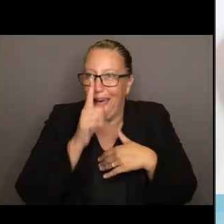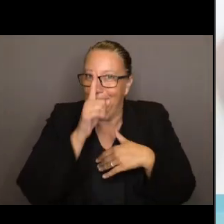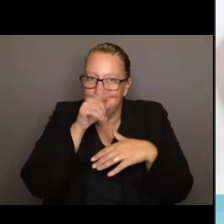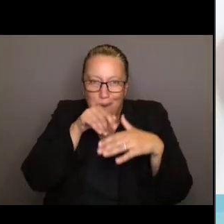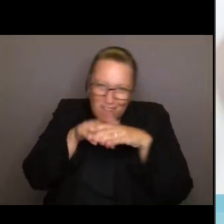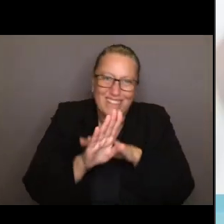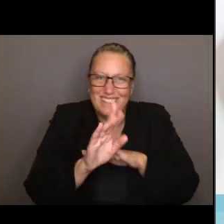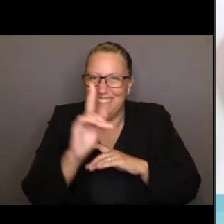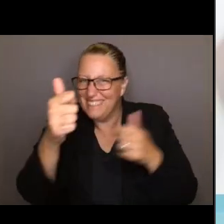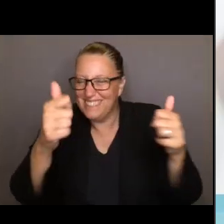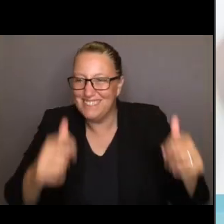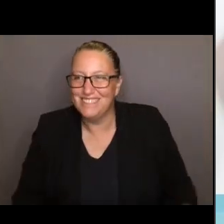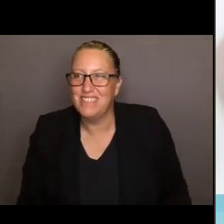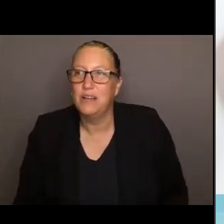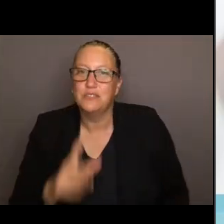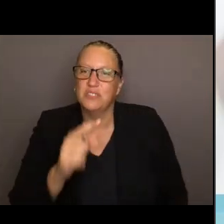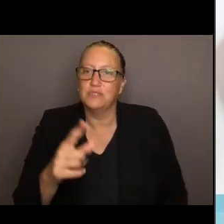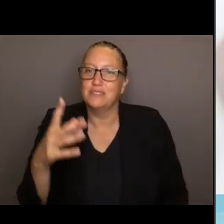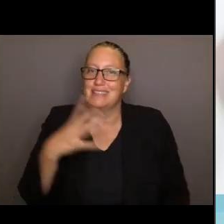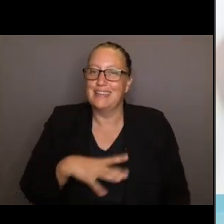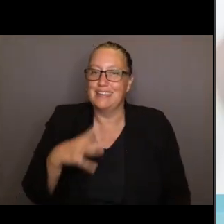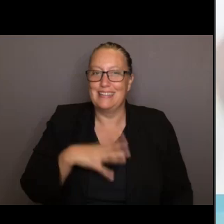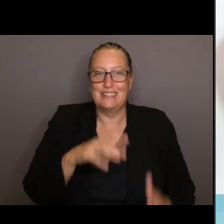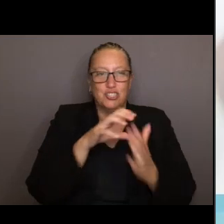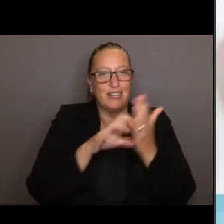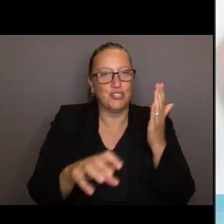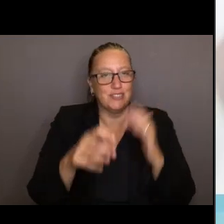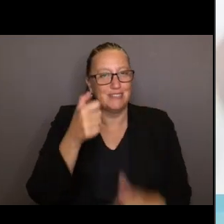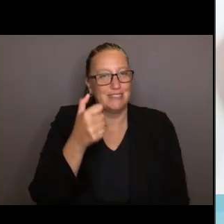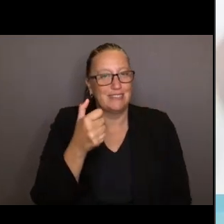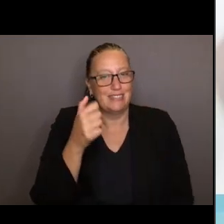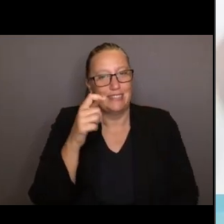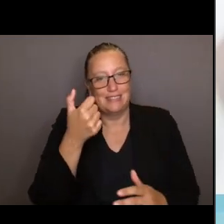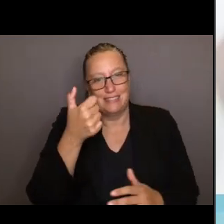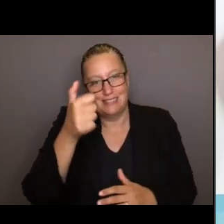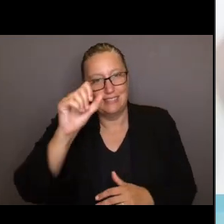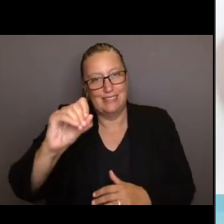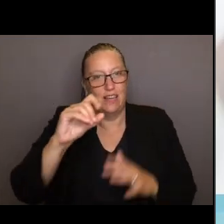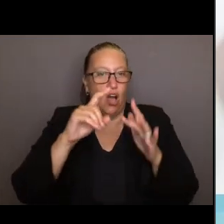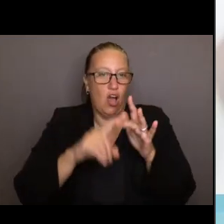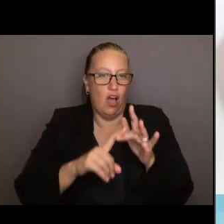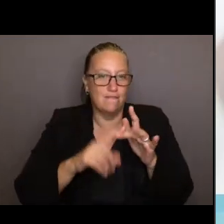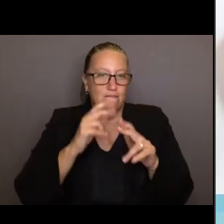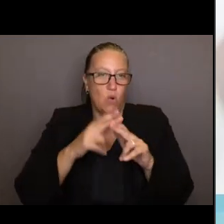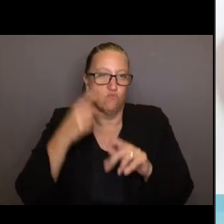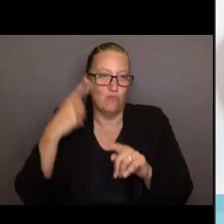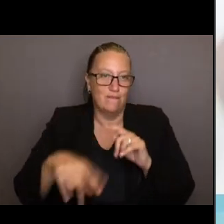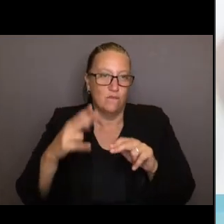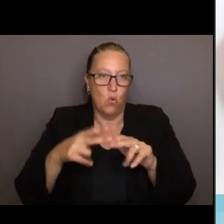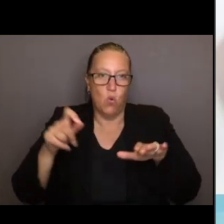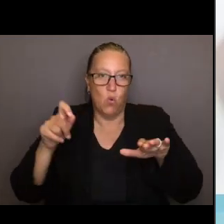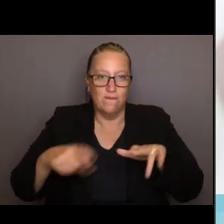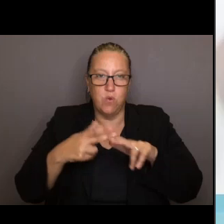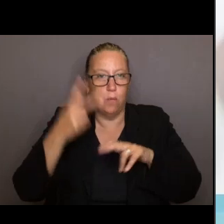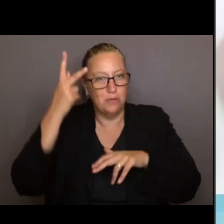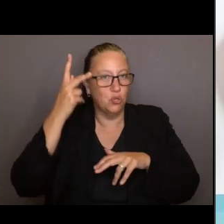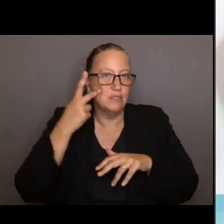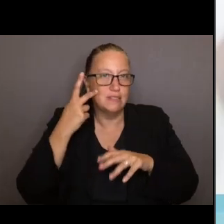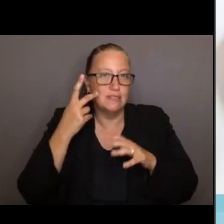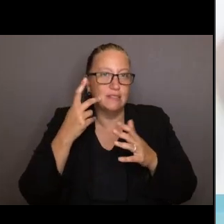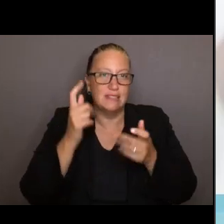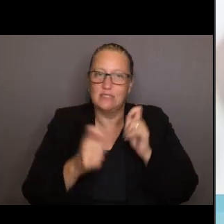wrapping up. Do you need a Section 60I to apply to court for a paternity order? No.